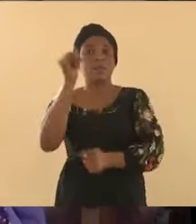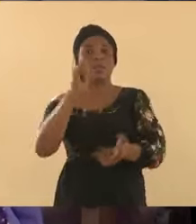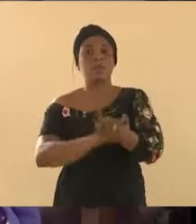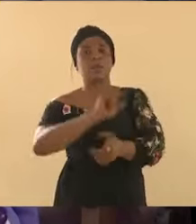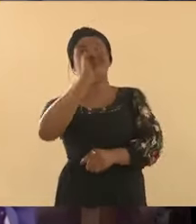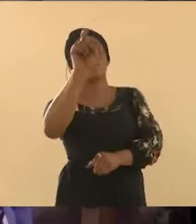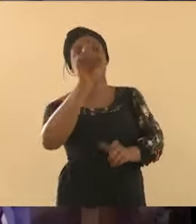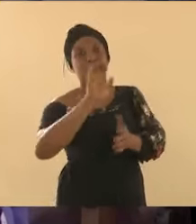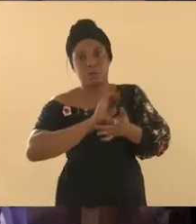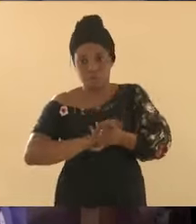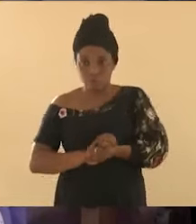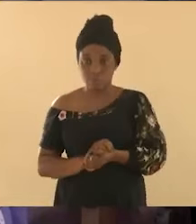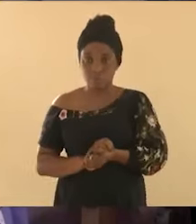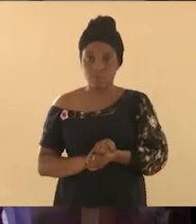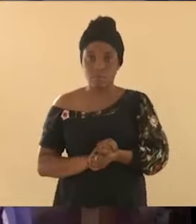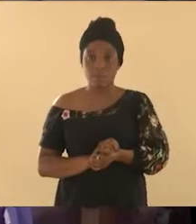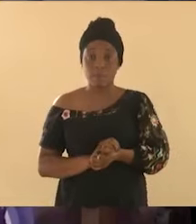believe that?